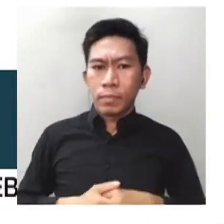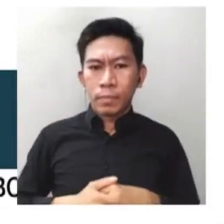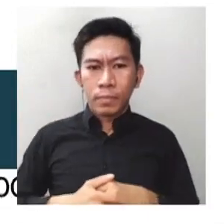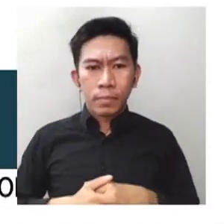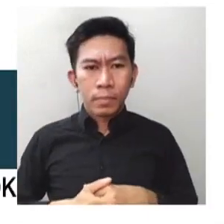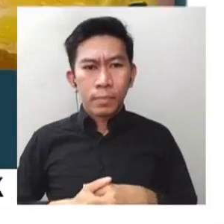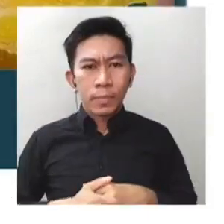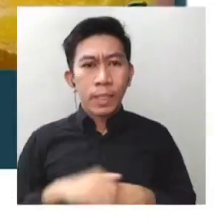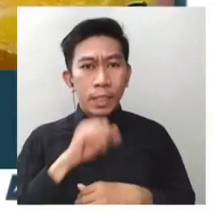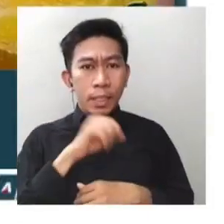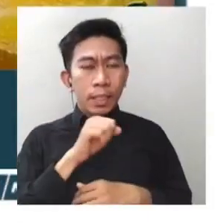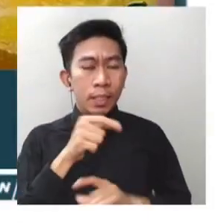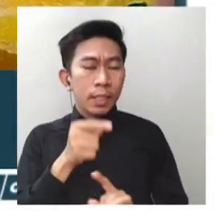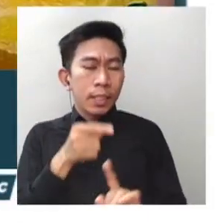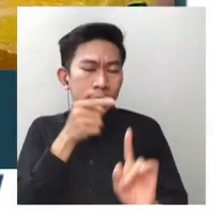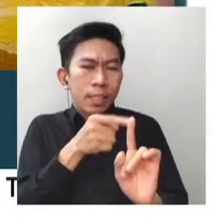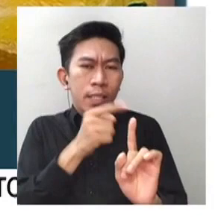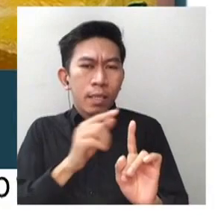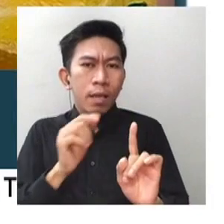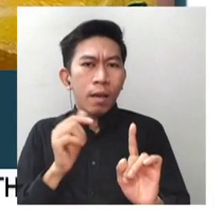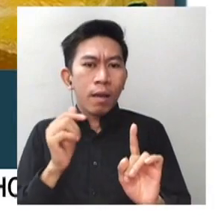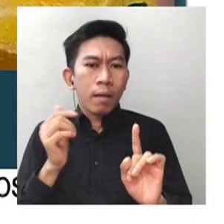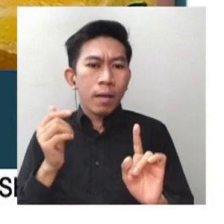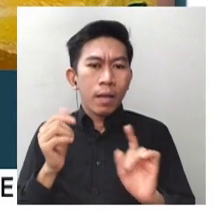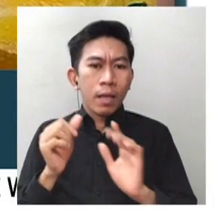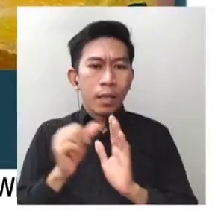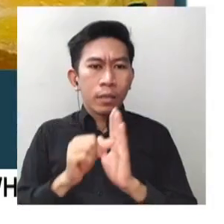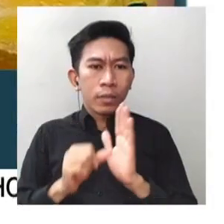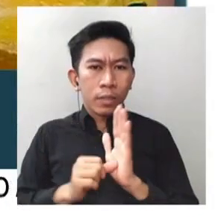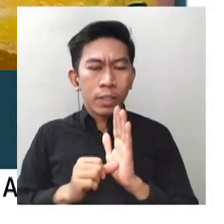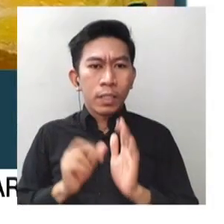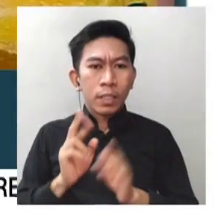That was the point of my colleague, Attorney Rico Mendo,